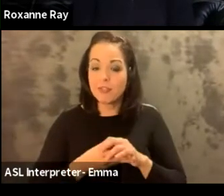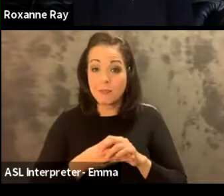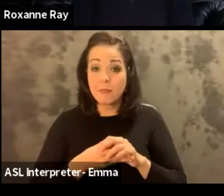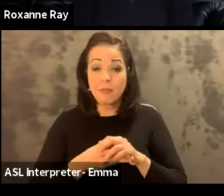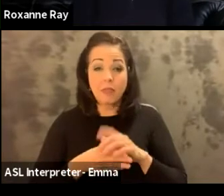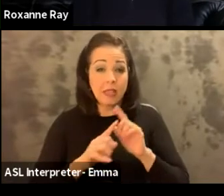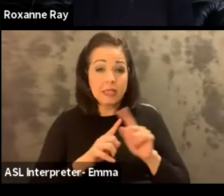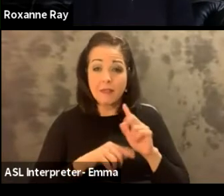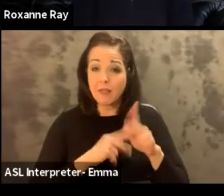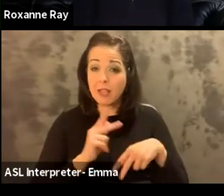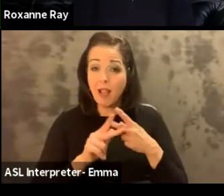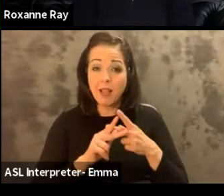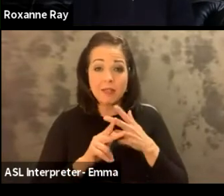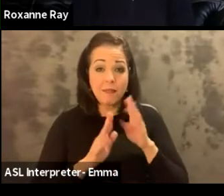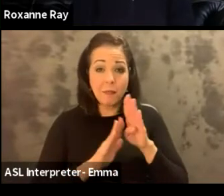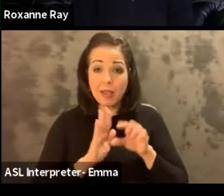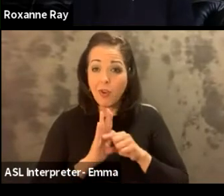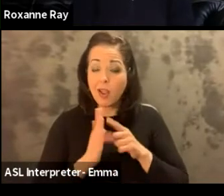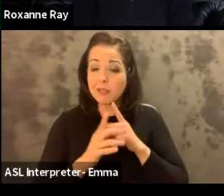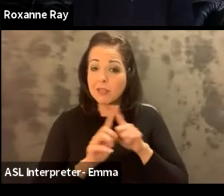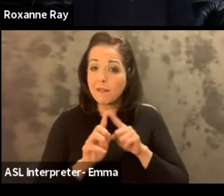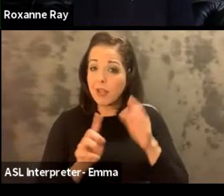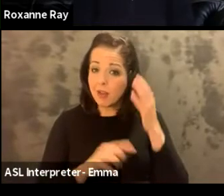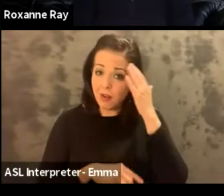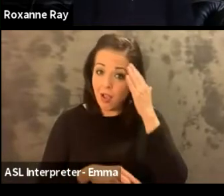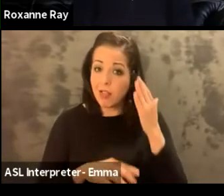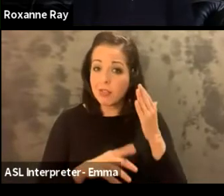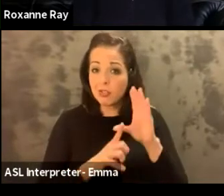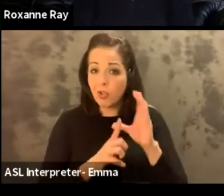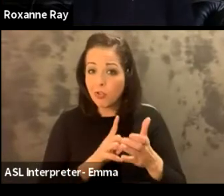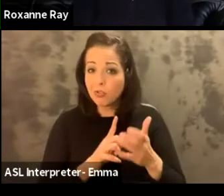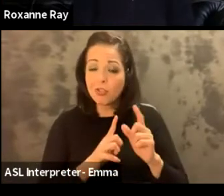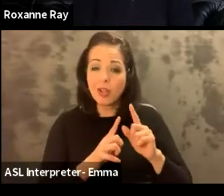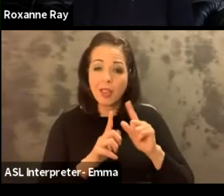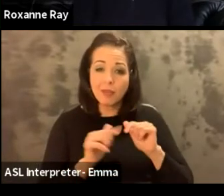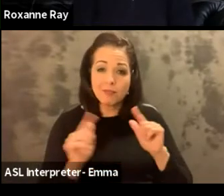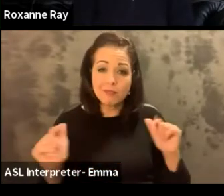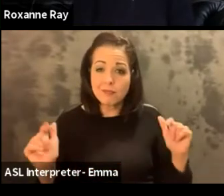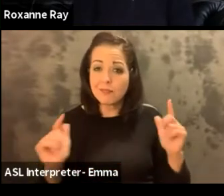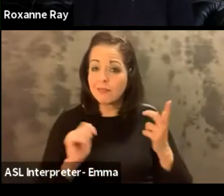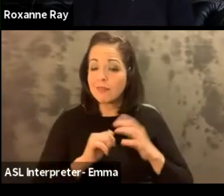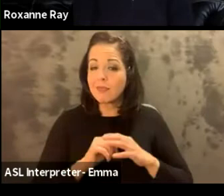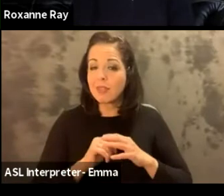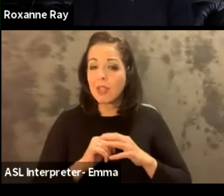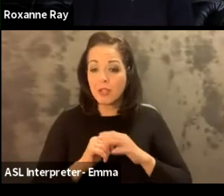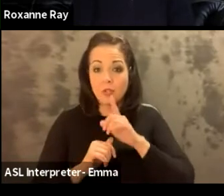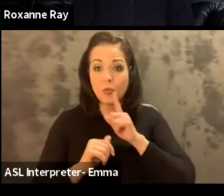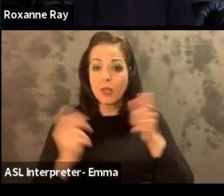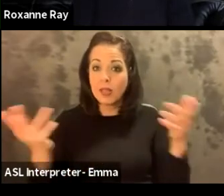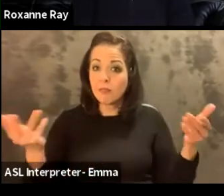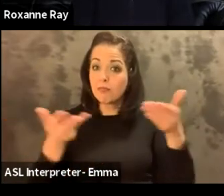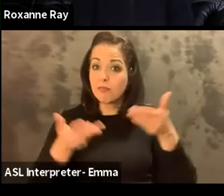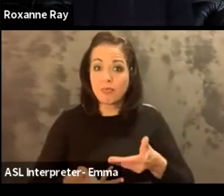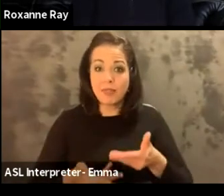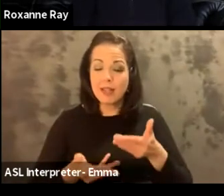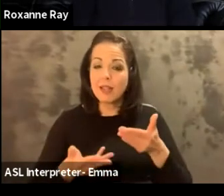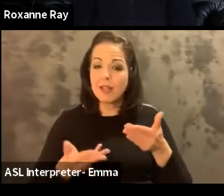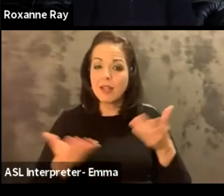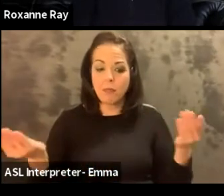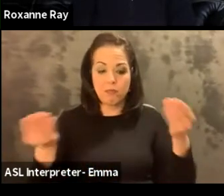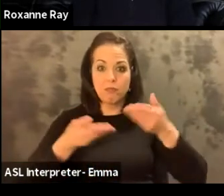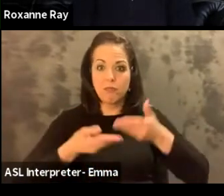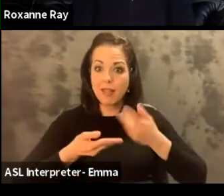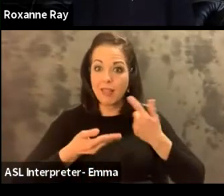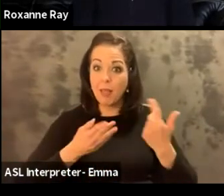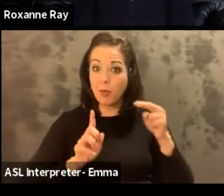of different people with all kinds of different knowledge culturally and otherwise, to bring that point of view